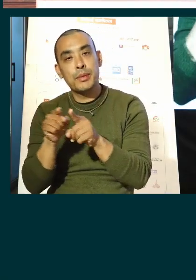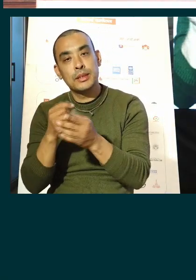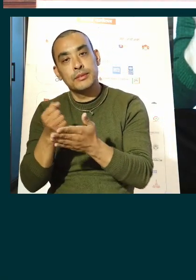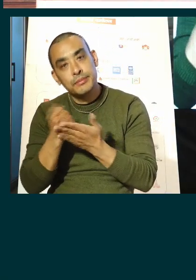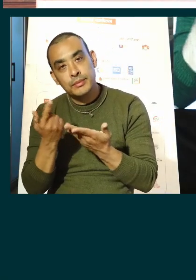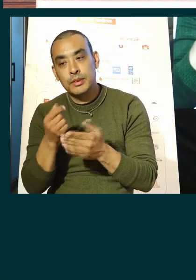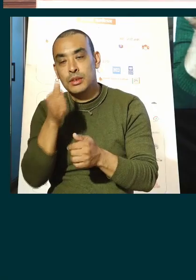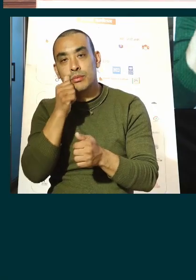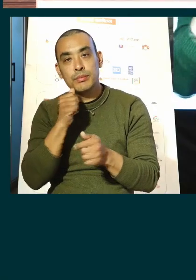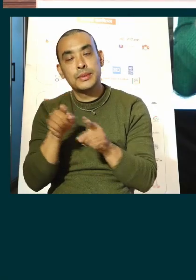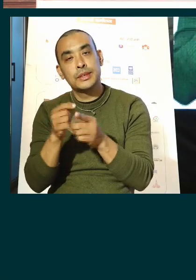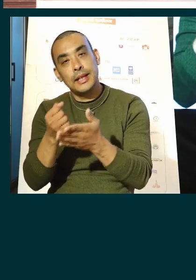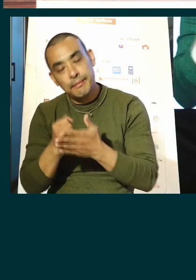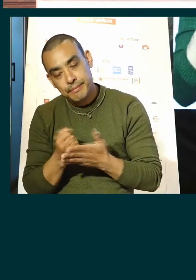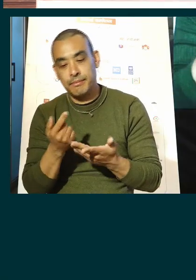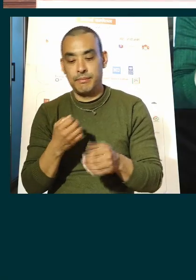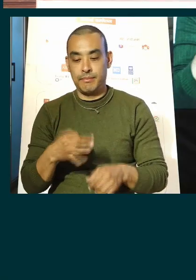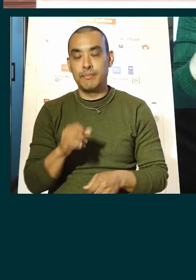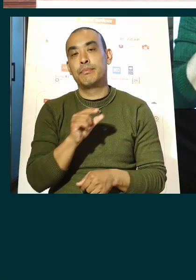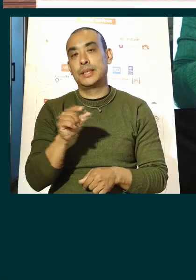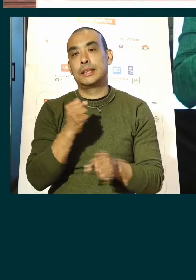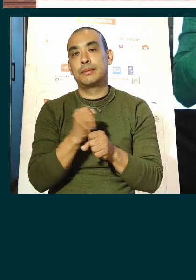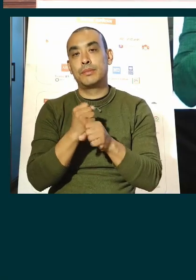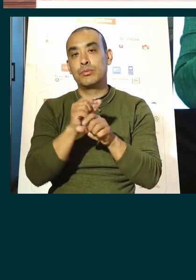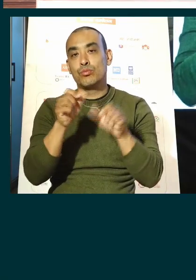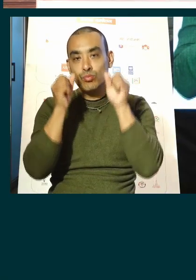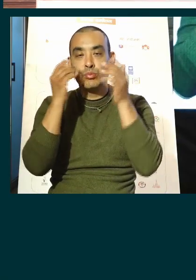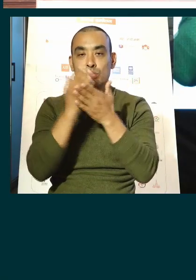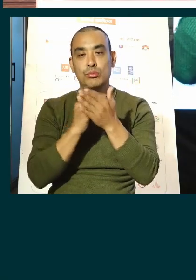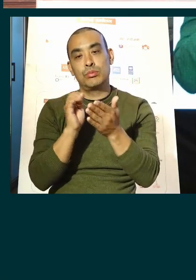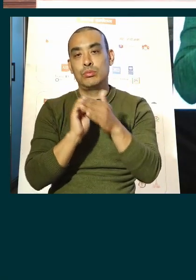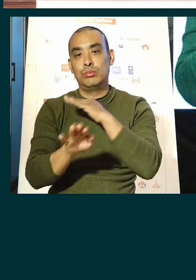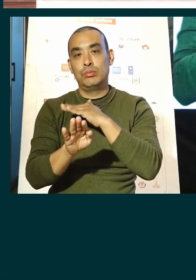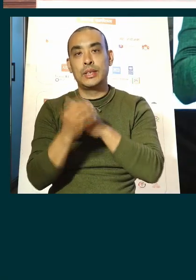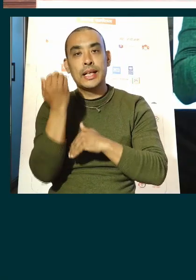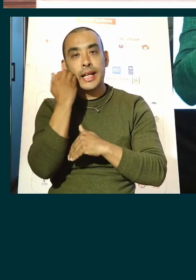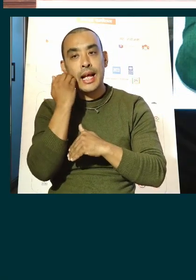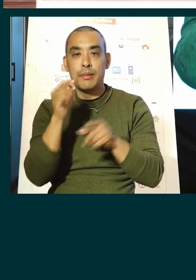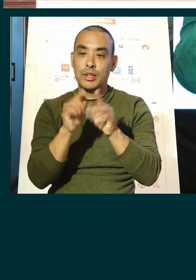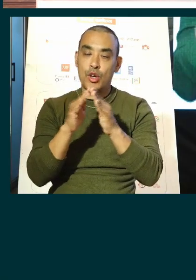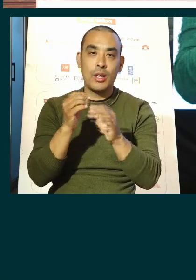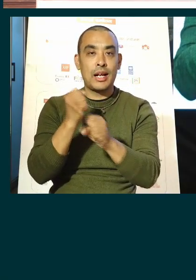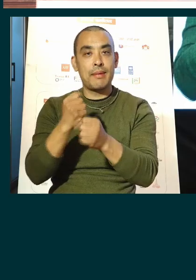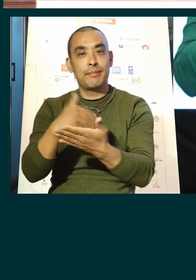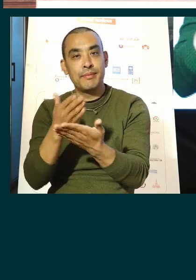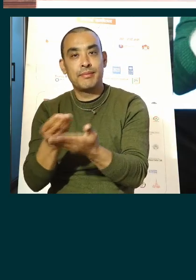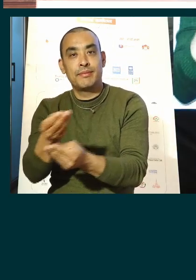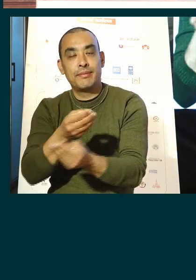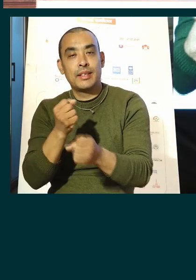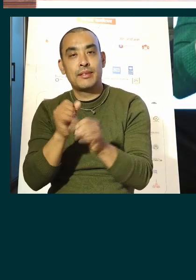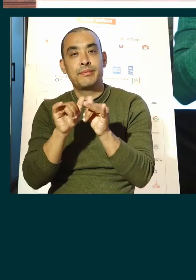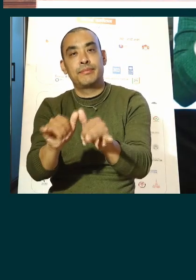started supporting this menstruation awareness. Boys started sharing the household chores while the women and on